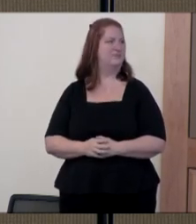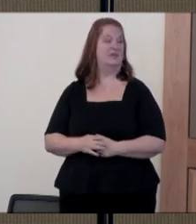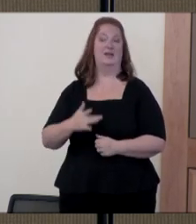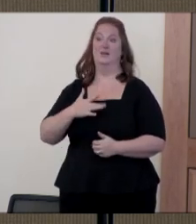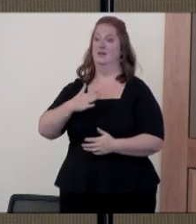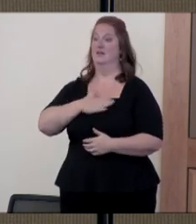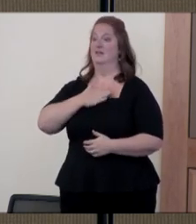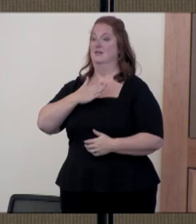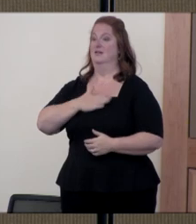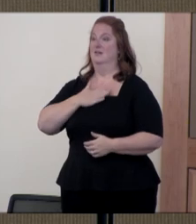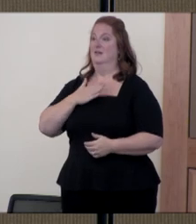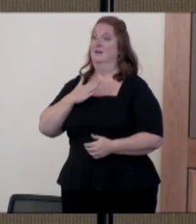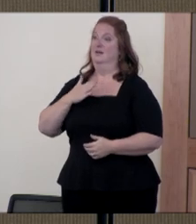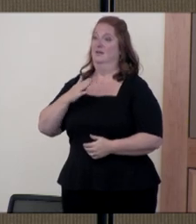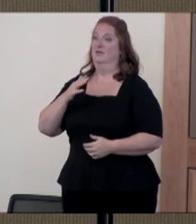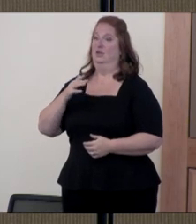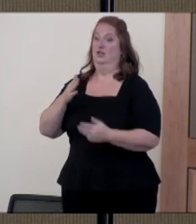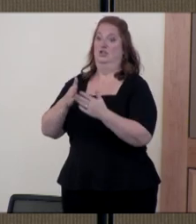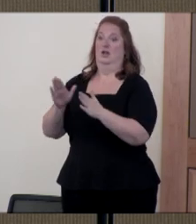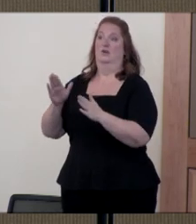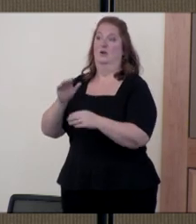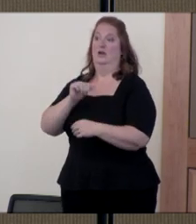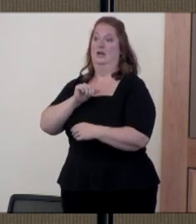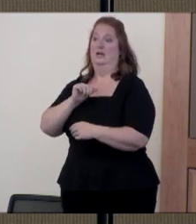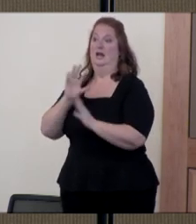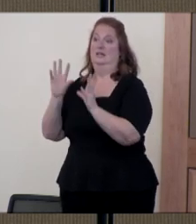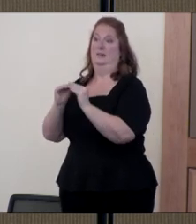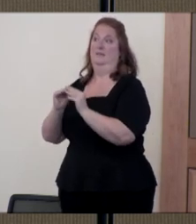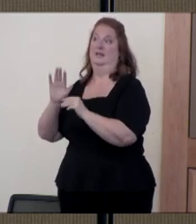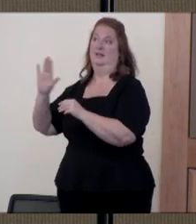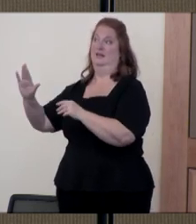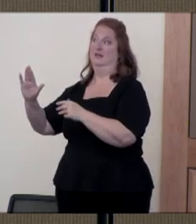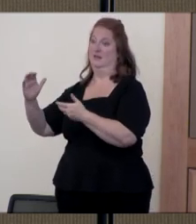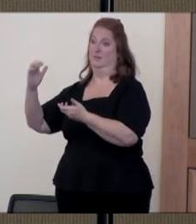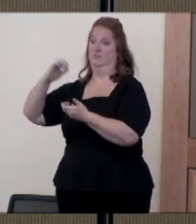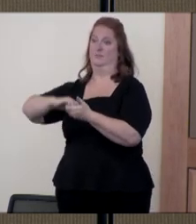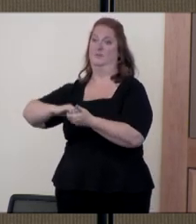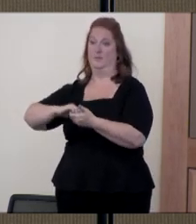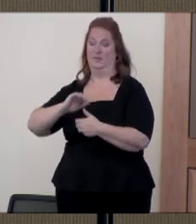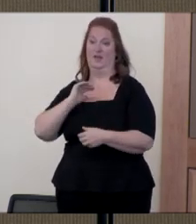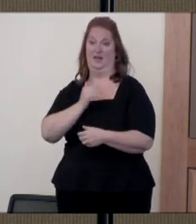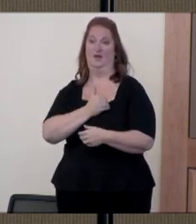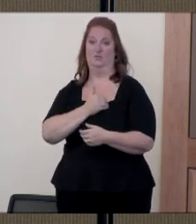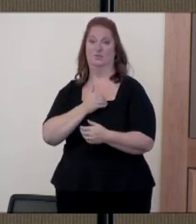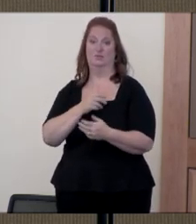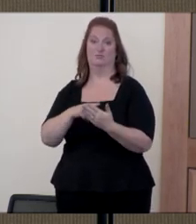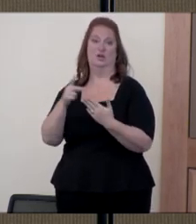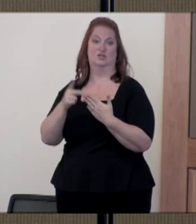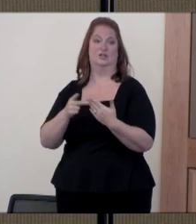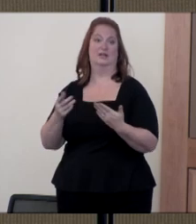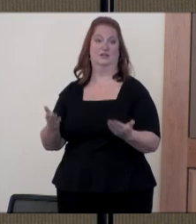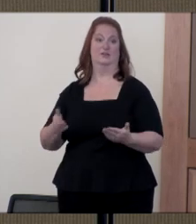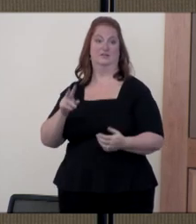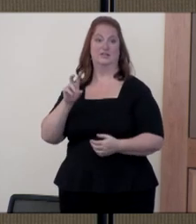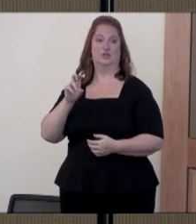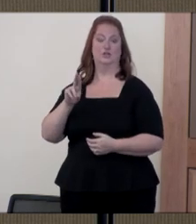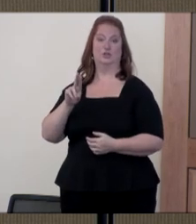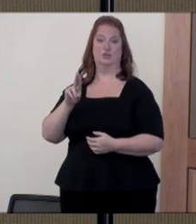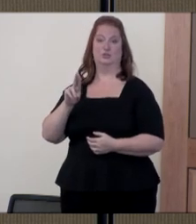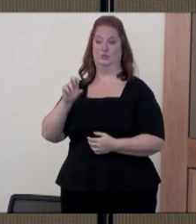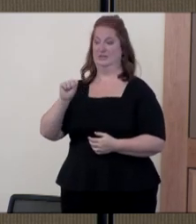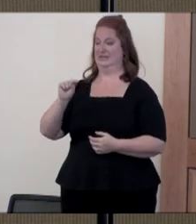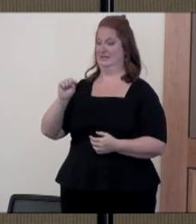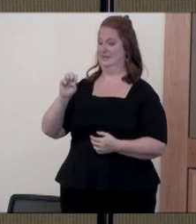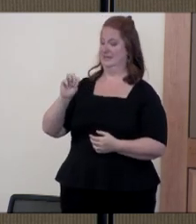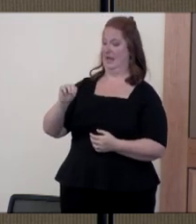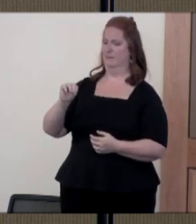to our General Assembly partners for supporting this project, the STEM project at VCU. Why is